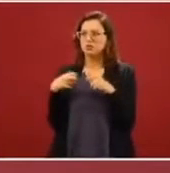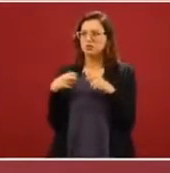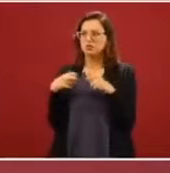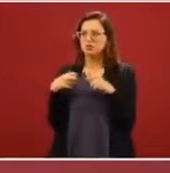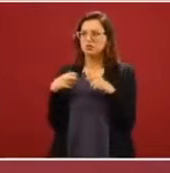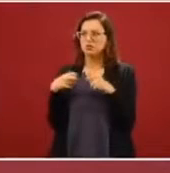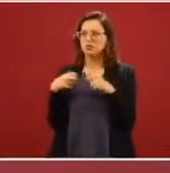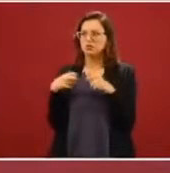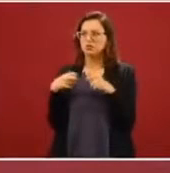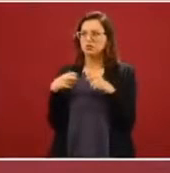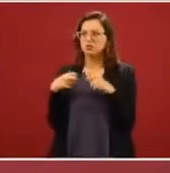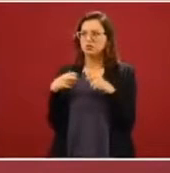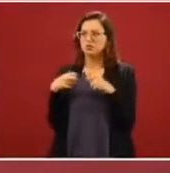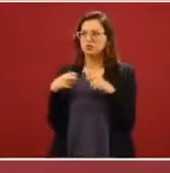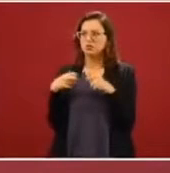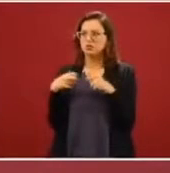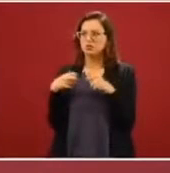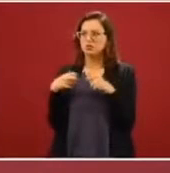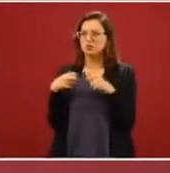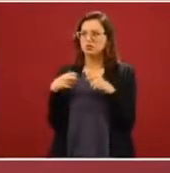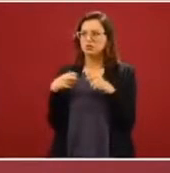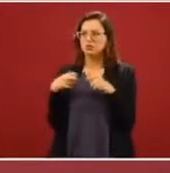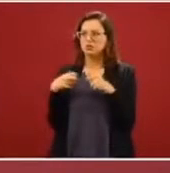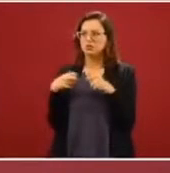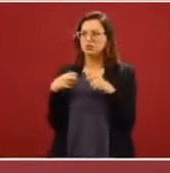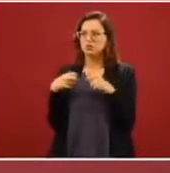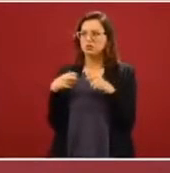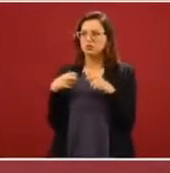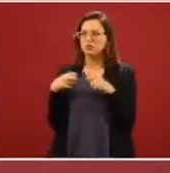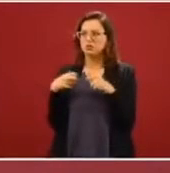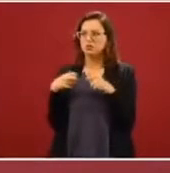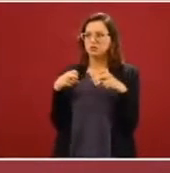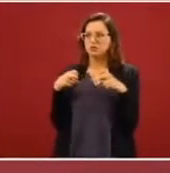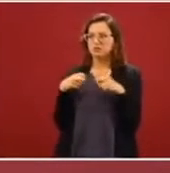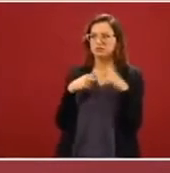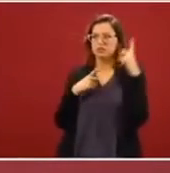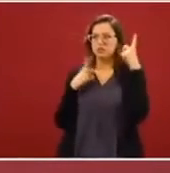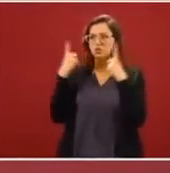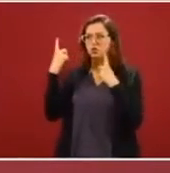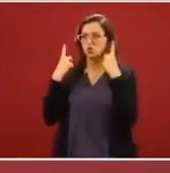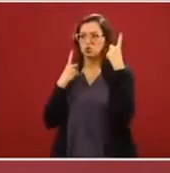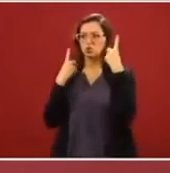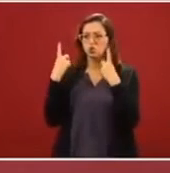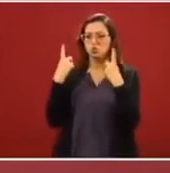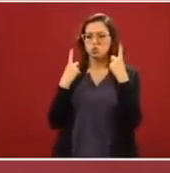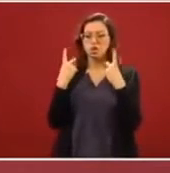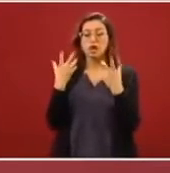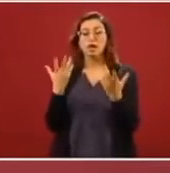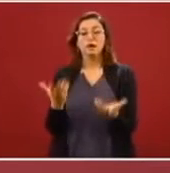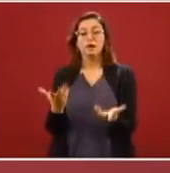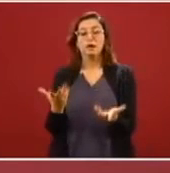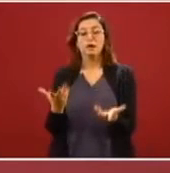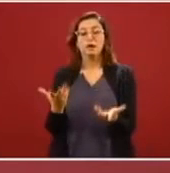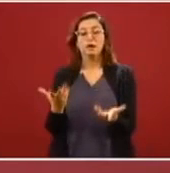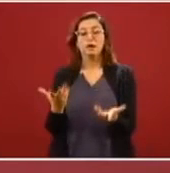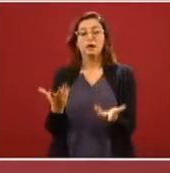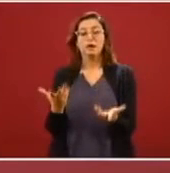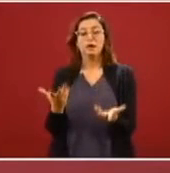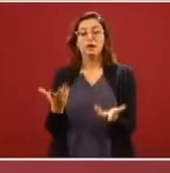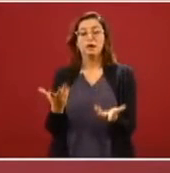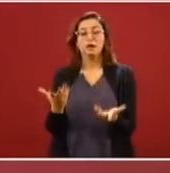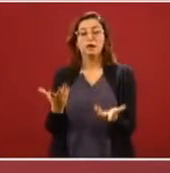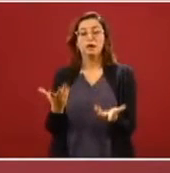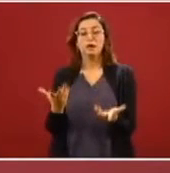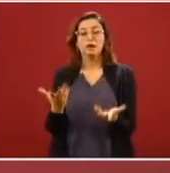and anxiety against this uncertainty, se ha tenido la expectativa we